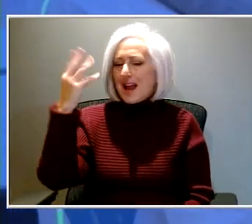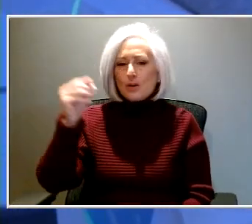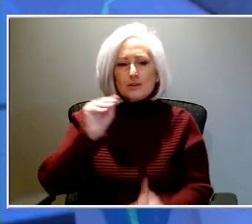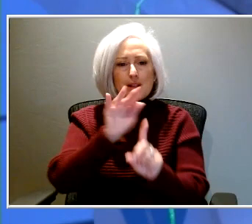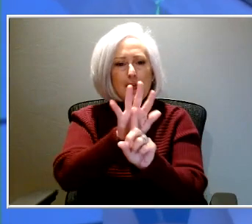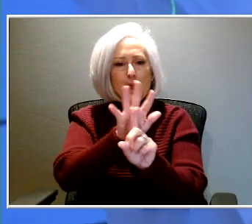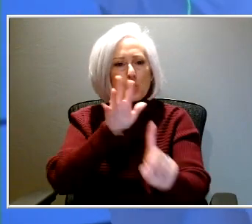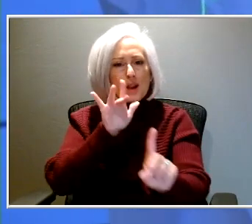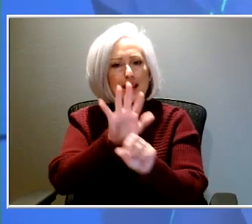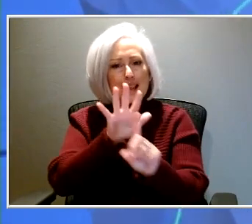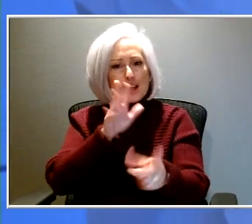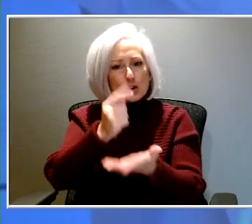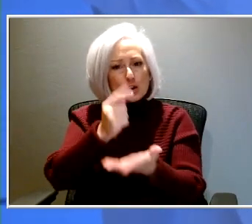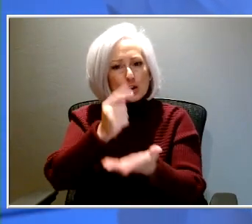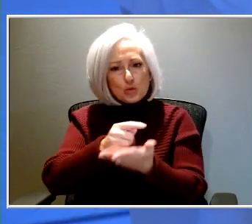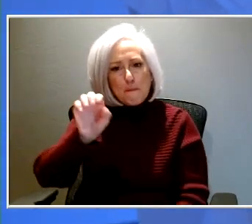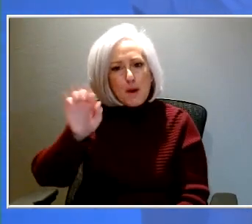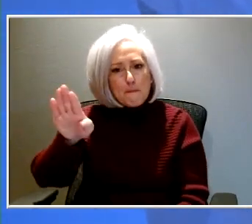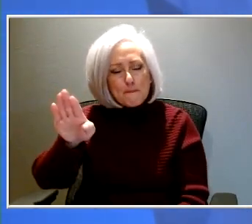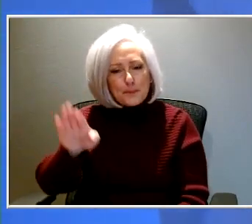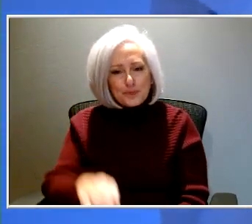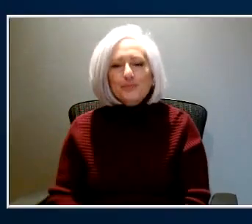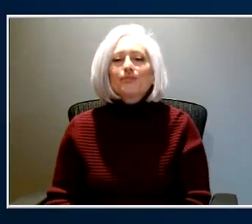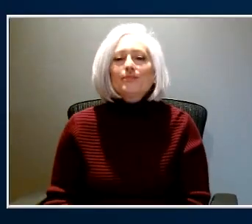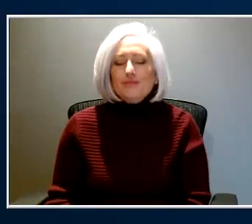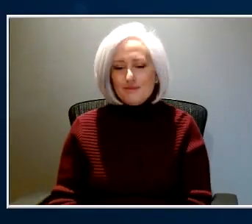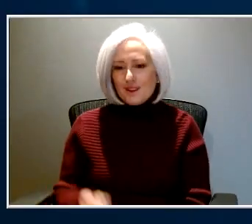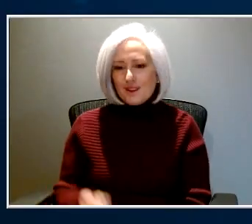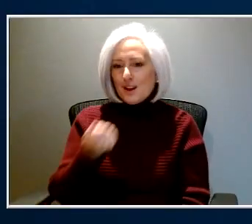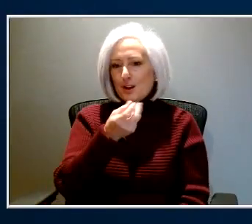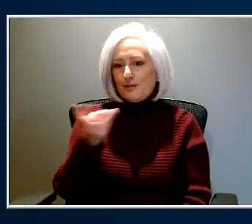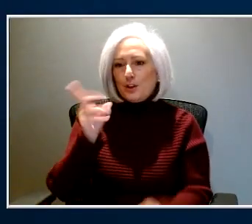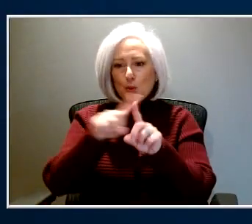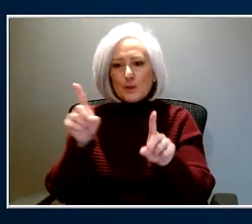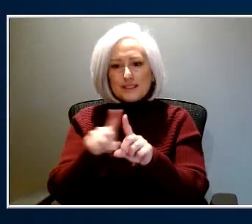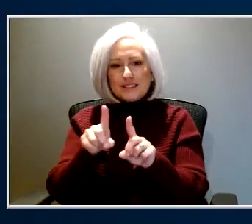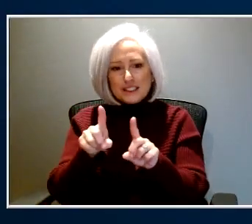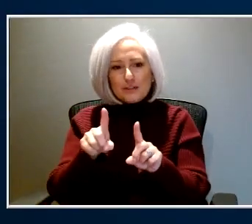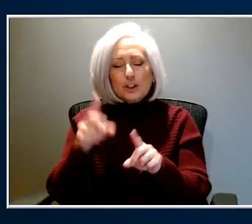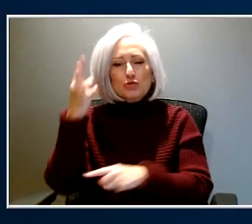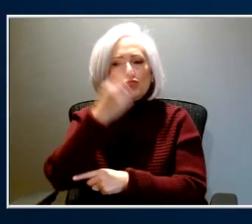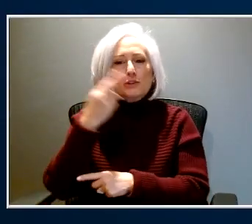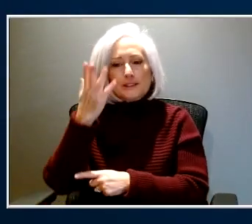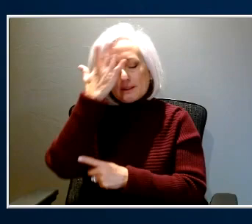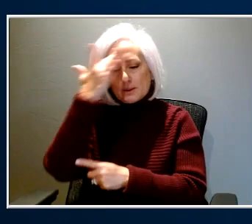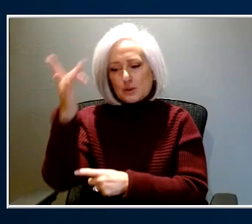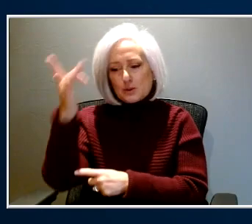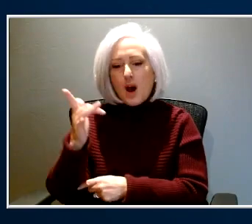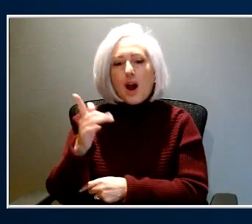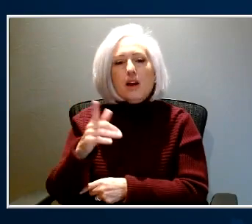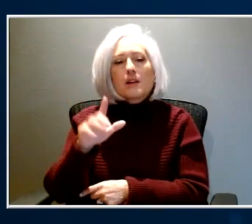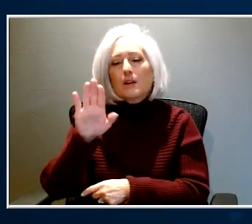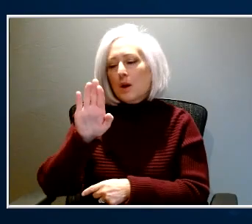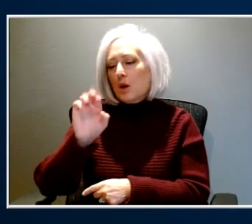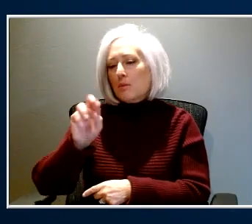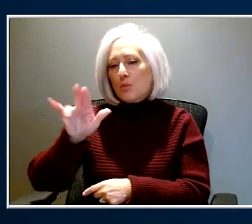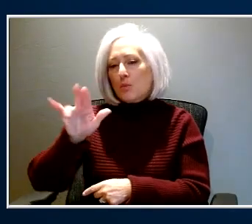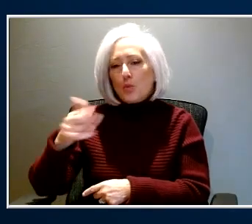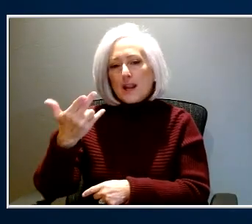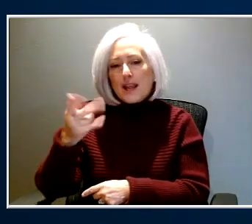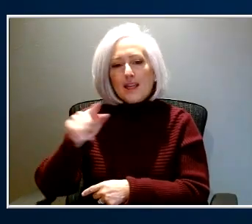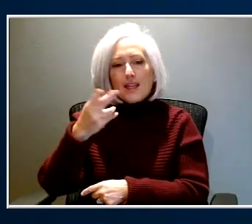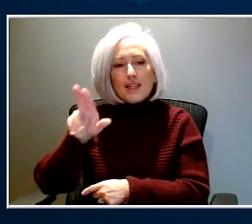like Bob? I think there's a couple of really important aspects of brachytherapy, and for patients like Bob and